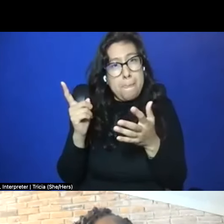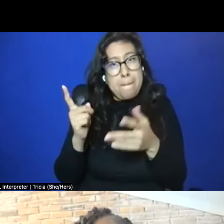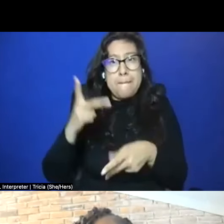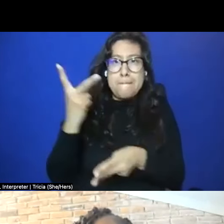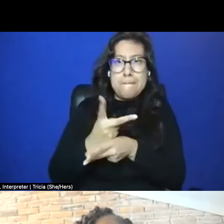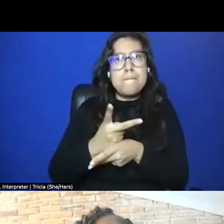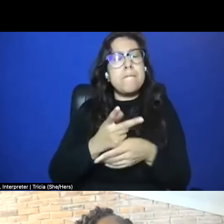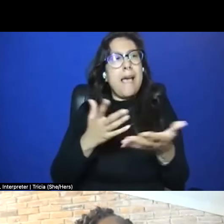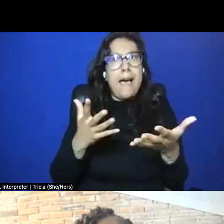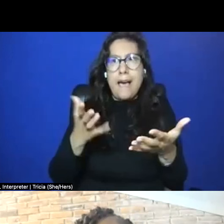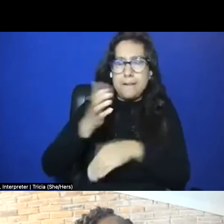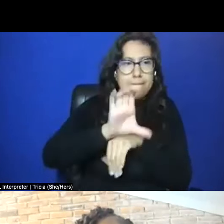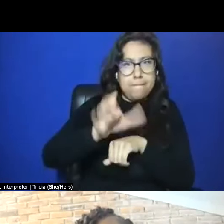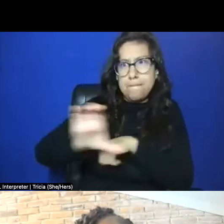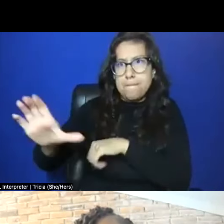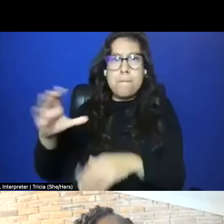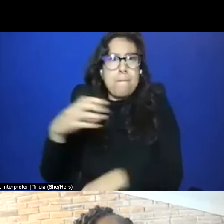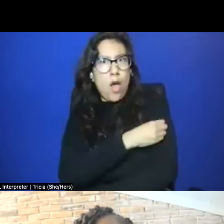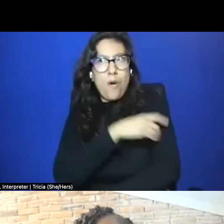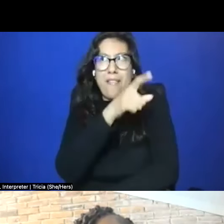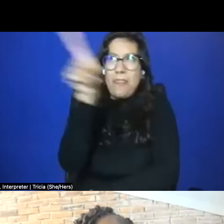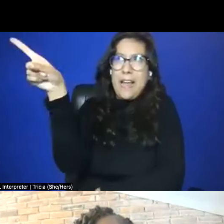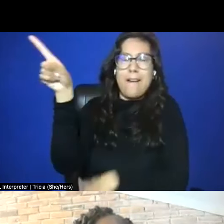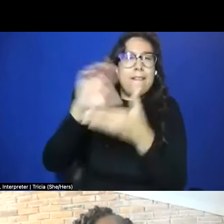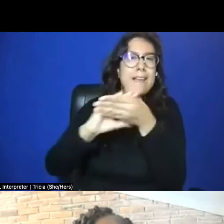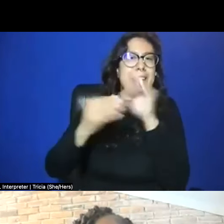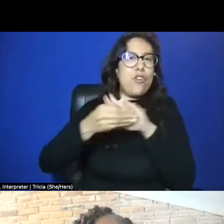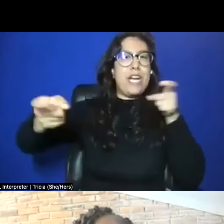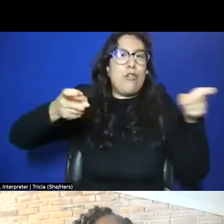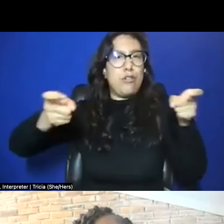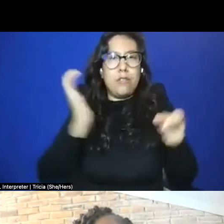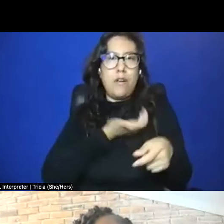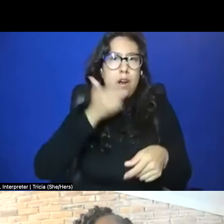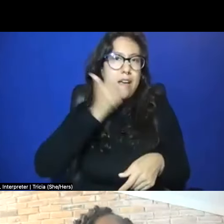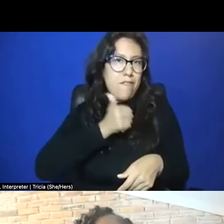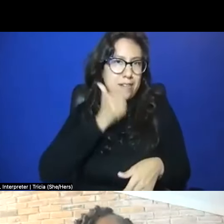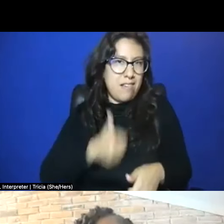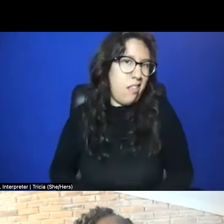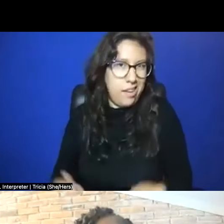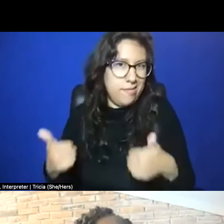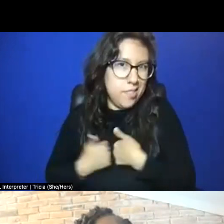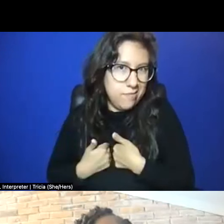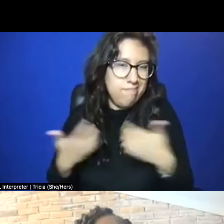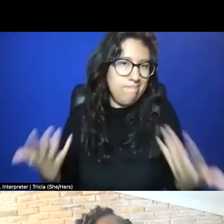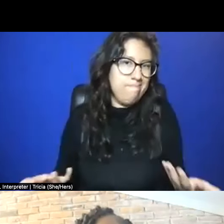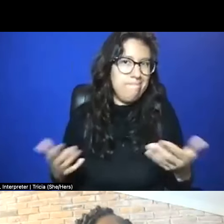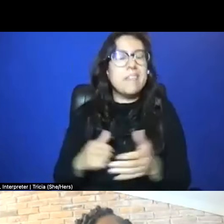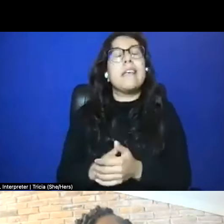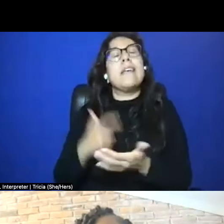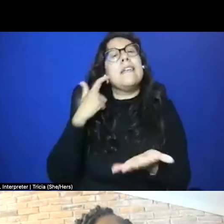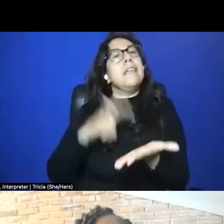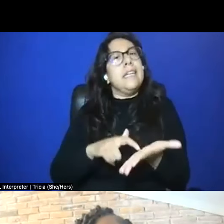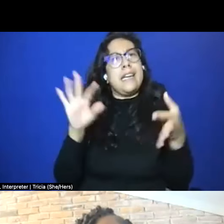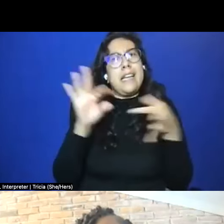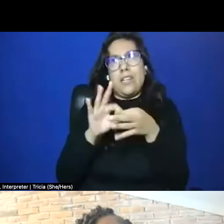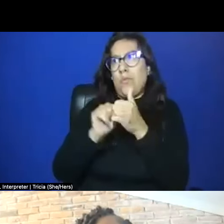consolidate power are then the narrators of our everyday lives. And so the connection between that